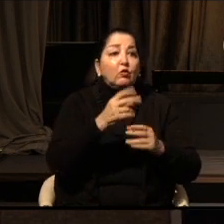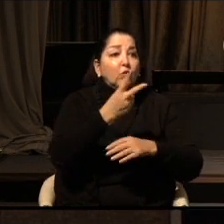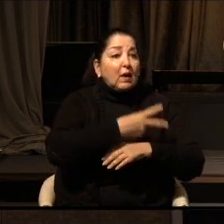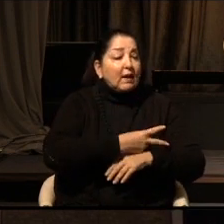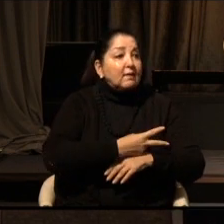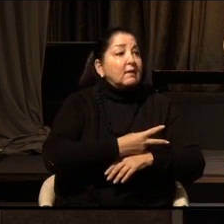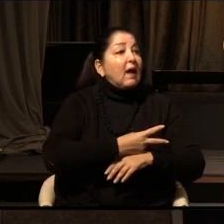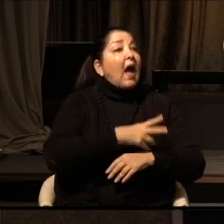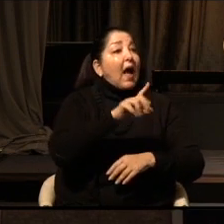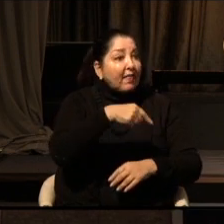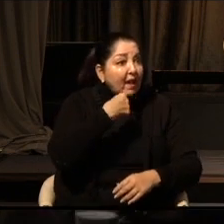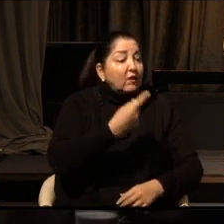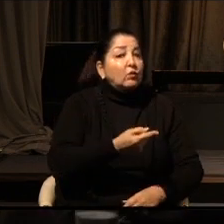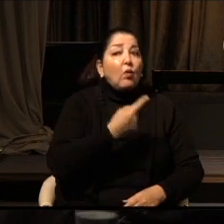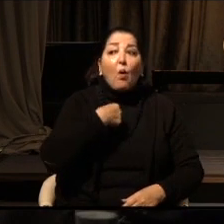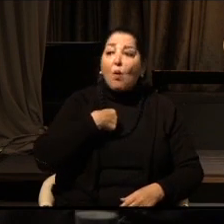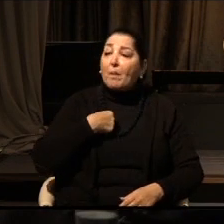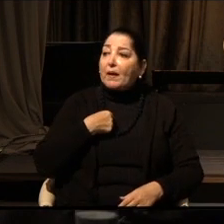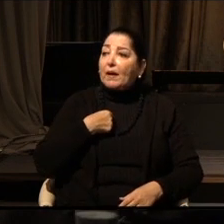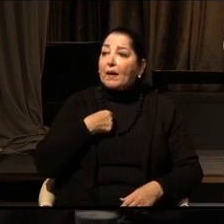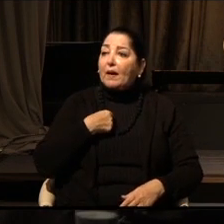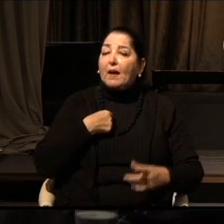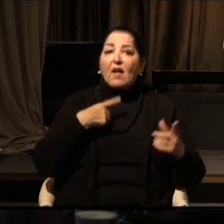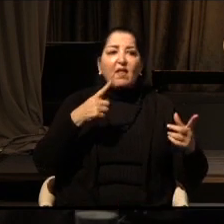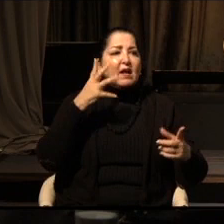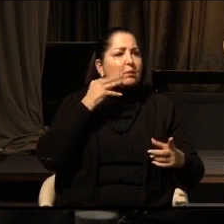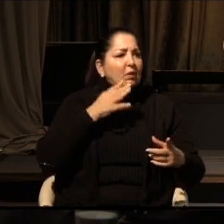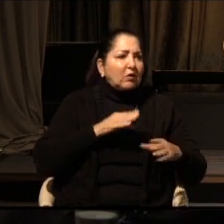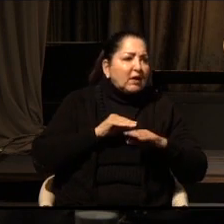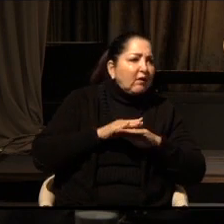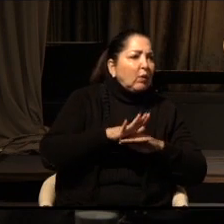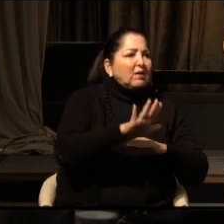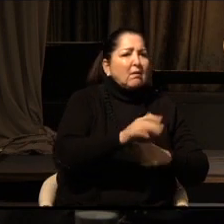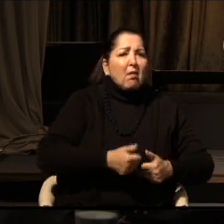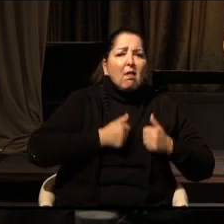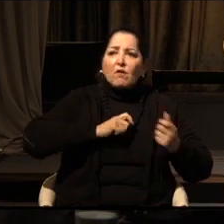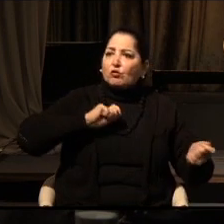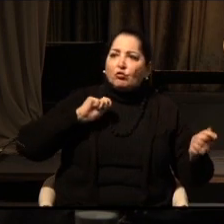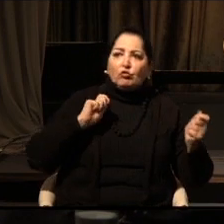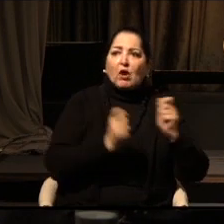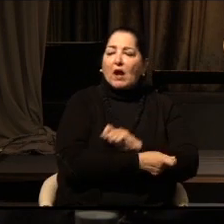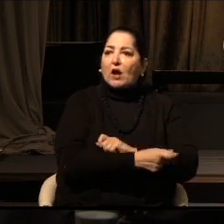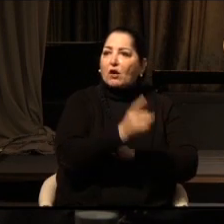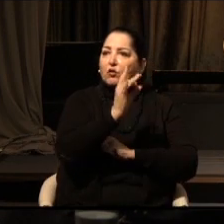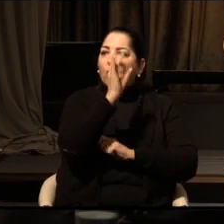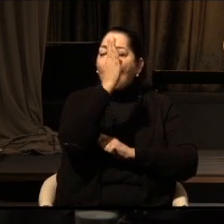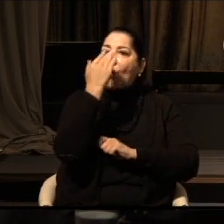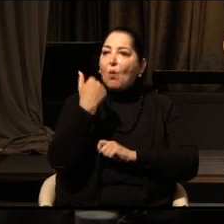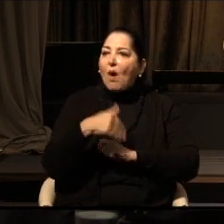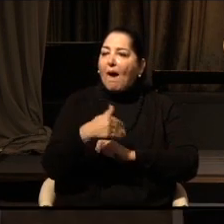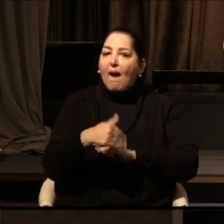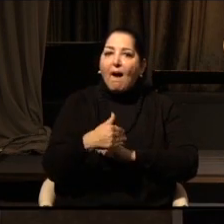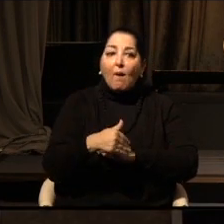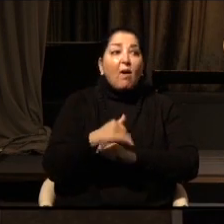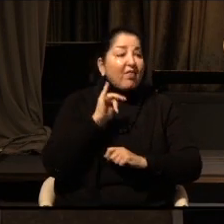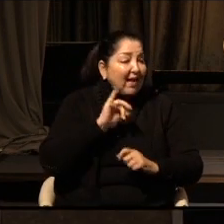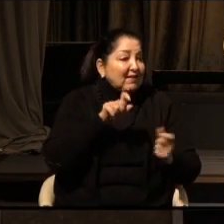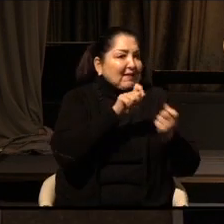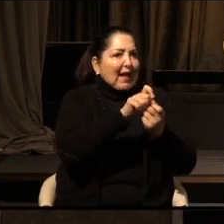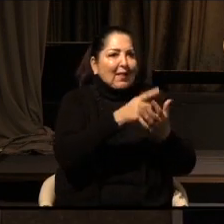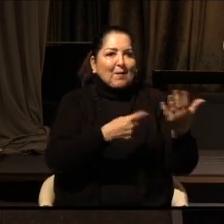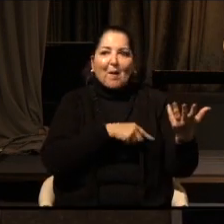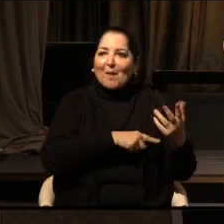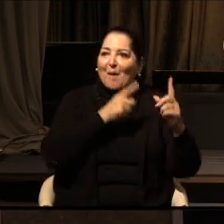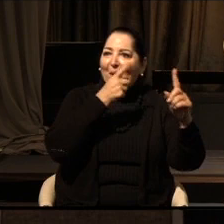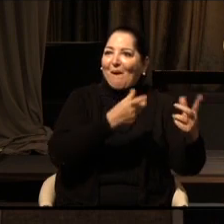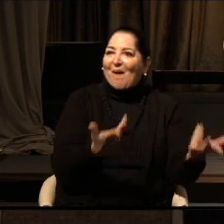me, this experience was life-changing. It was exactly the outcome that we strive for and why we do